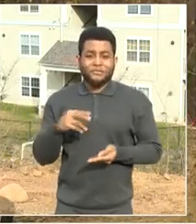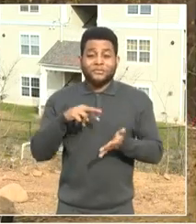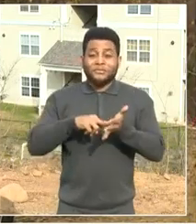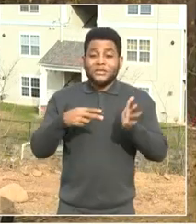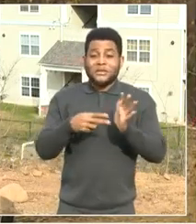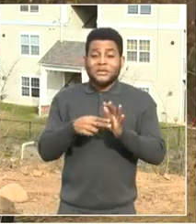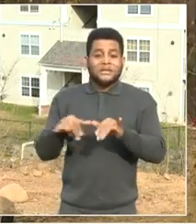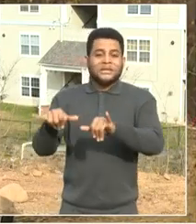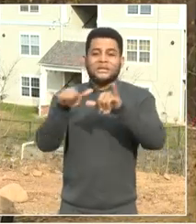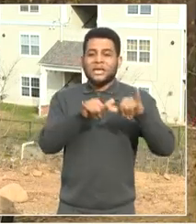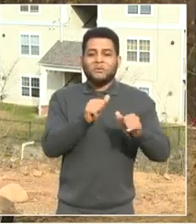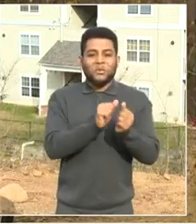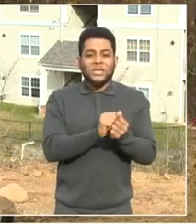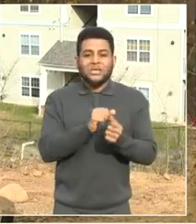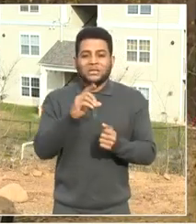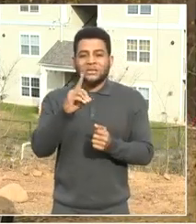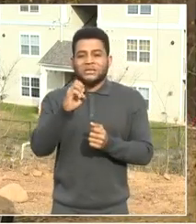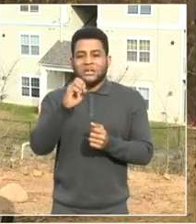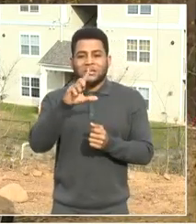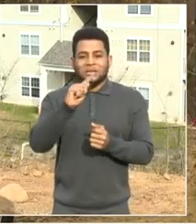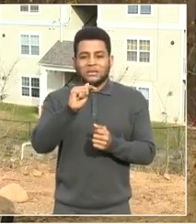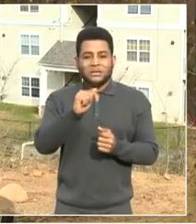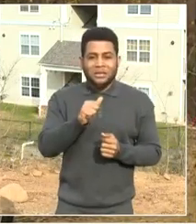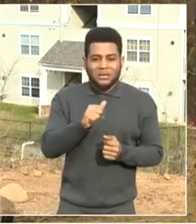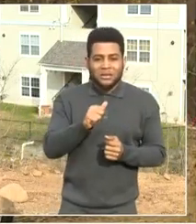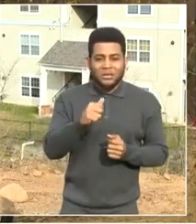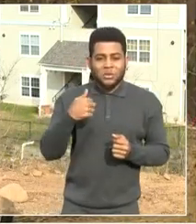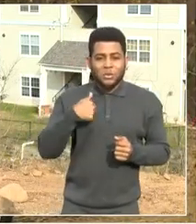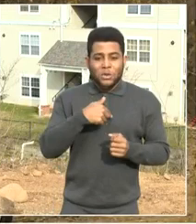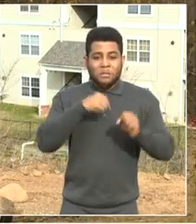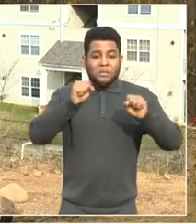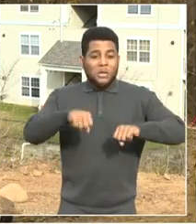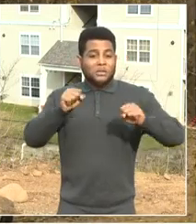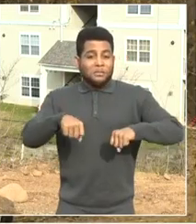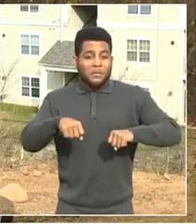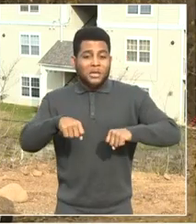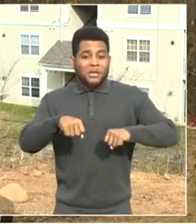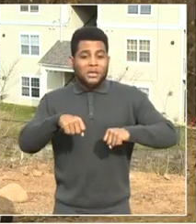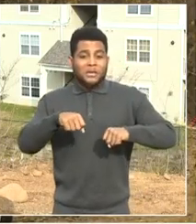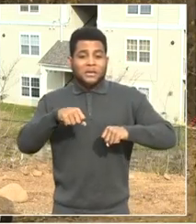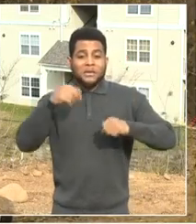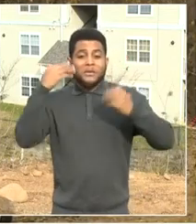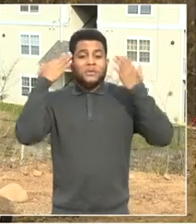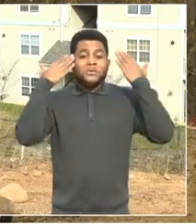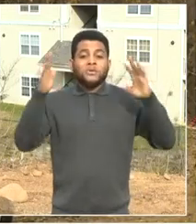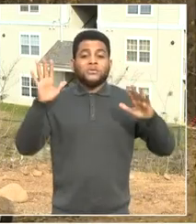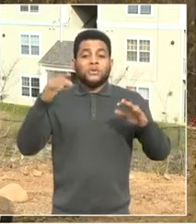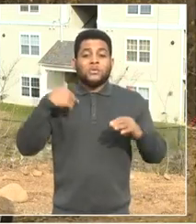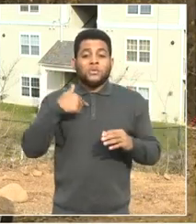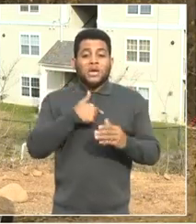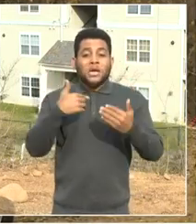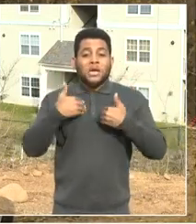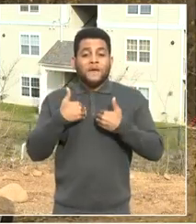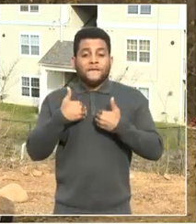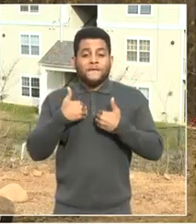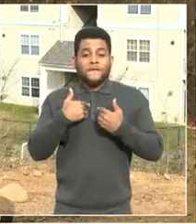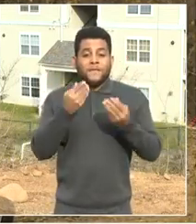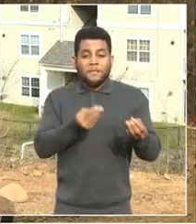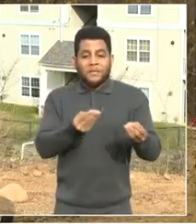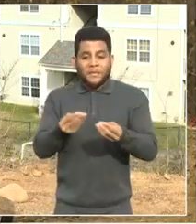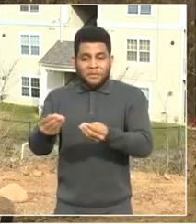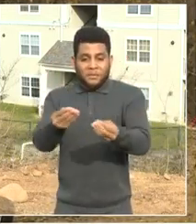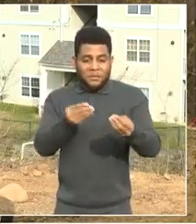and are circulating with it. So please be mindful of your status before you're circulating at